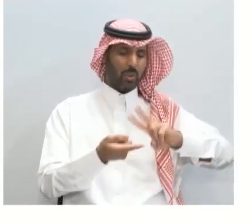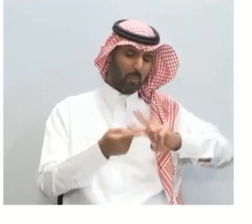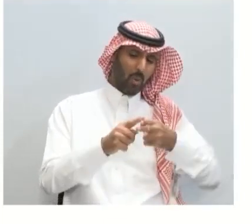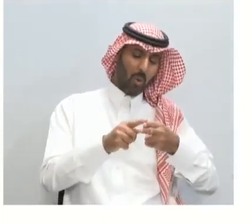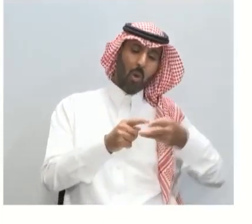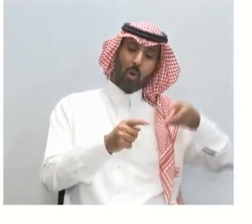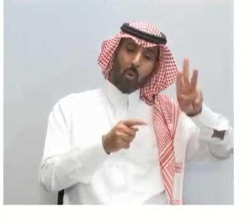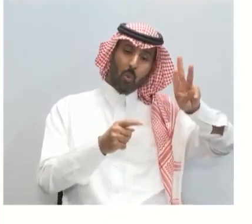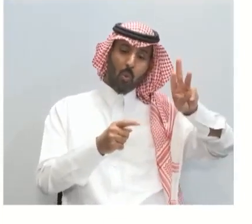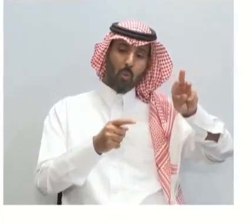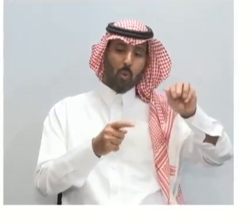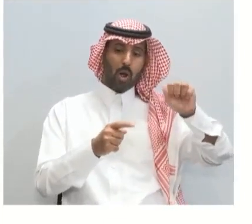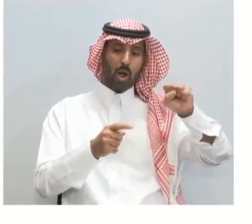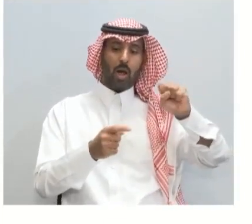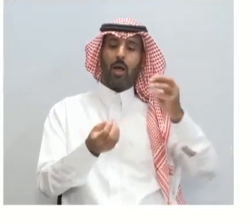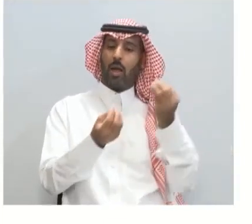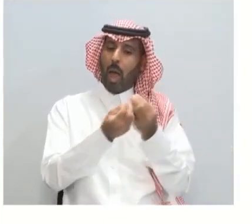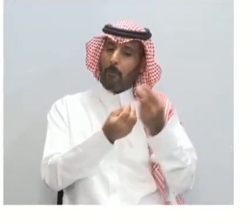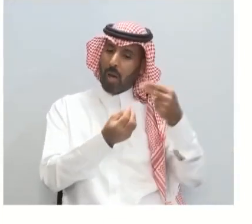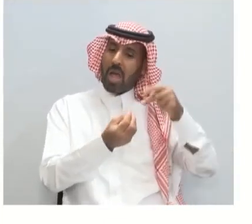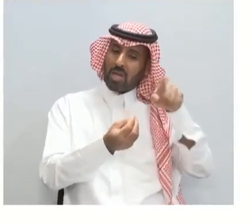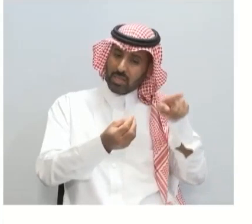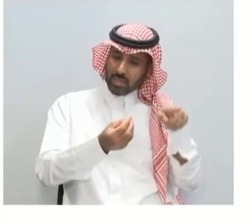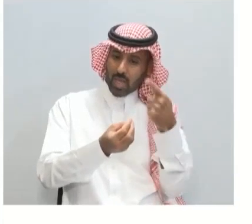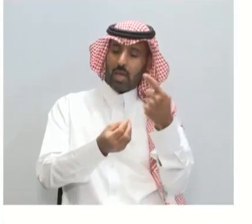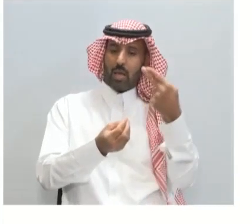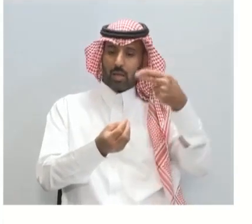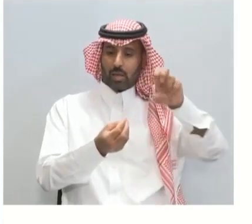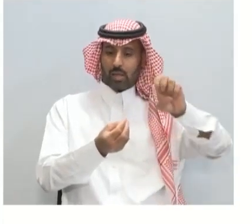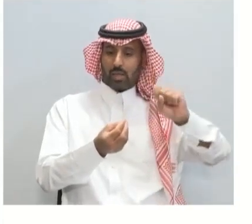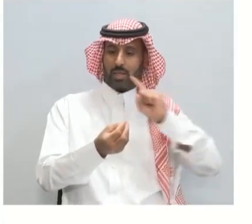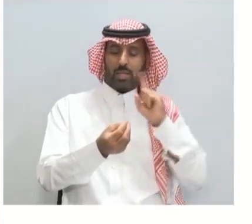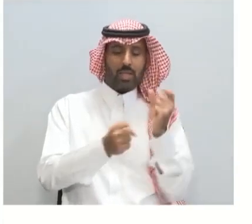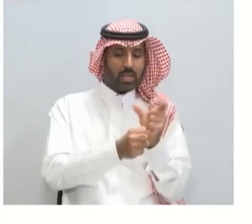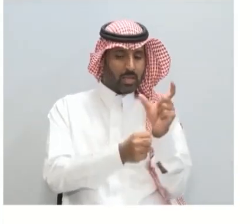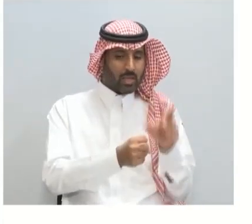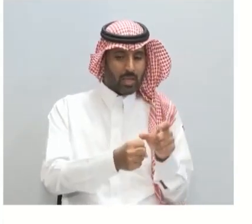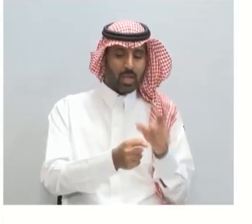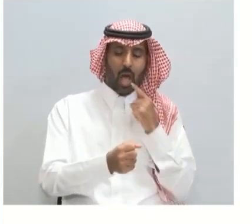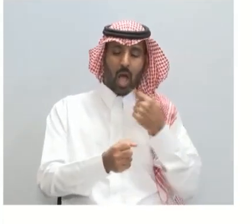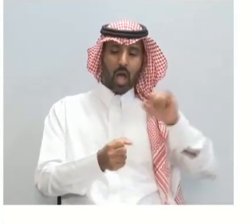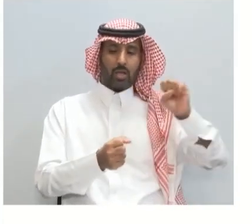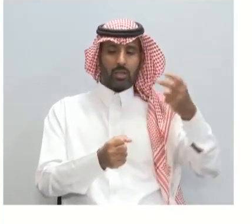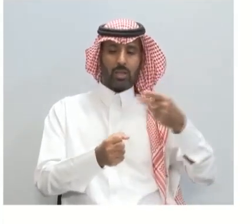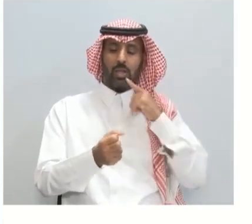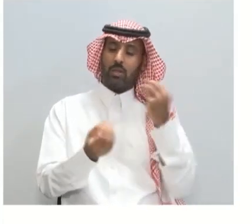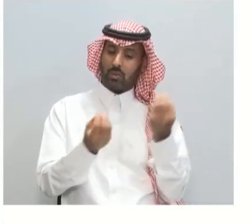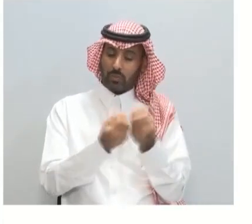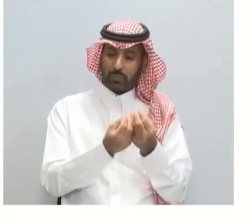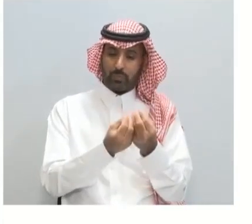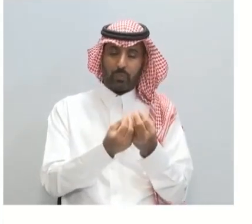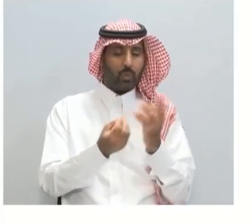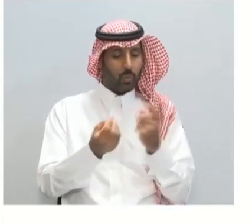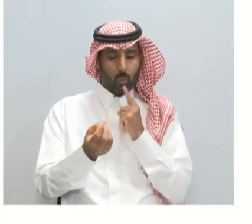because either was or were either one of them can be used with the subjects I he she or it